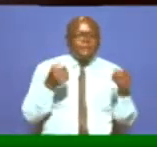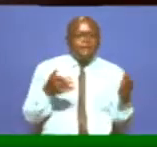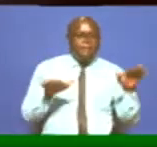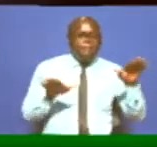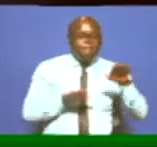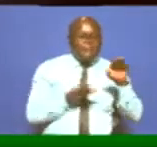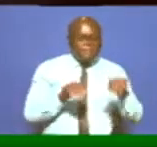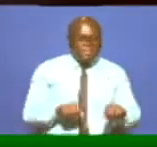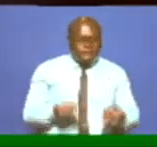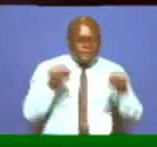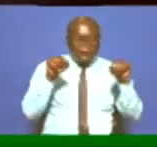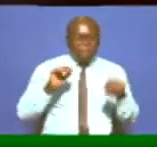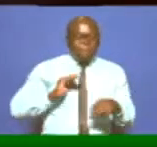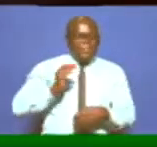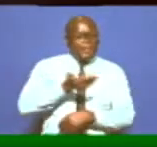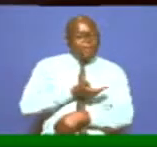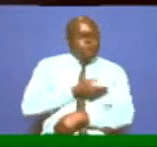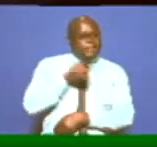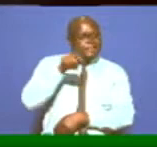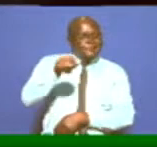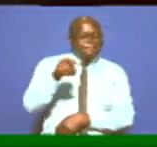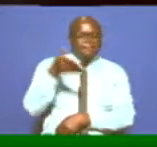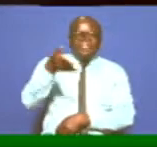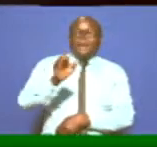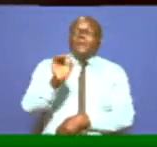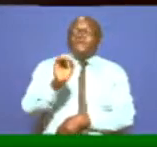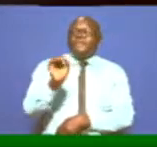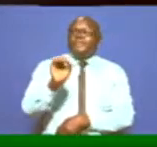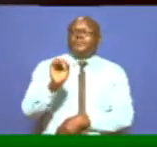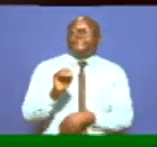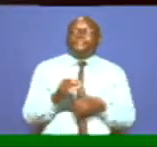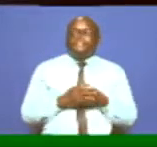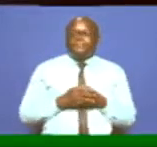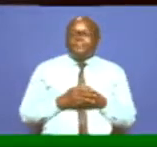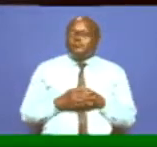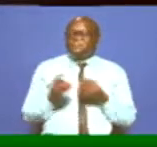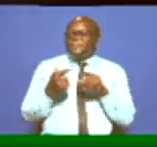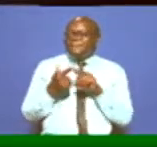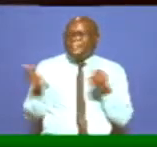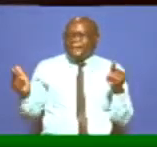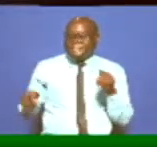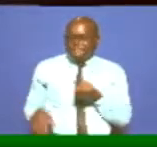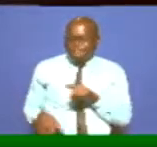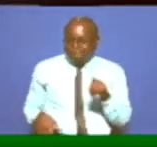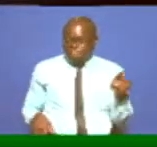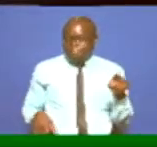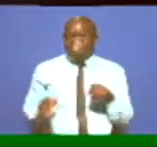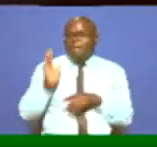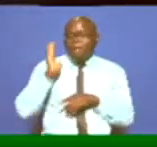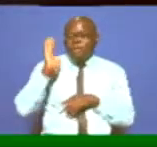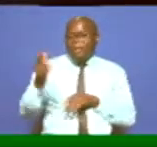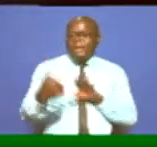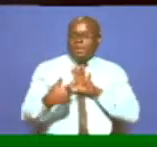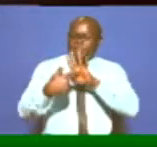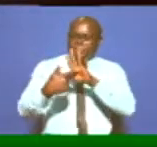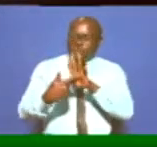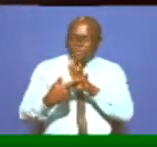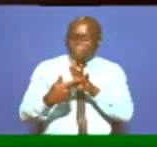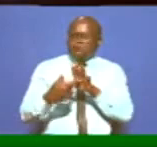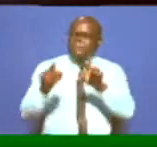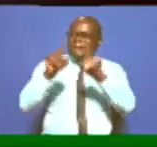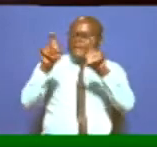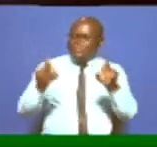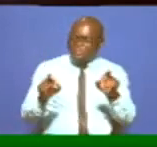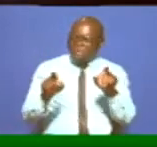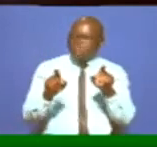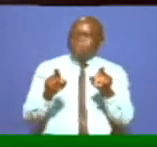of that particular committee on finance are absent, but the record will do the necessary and have